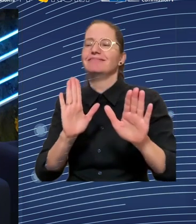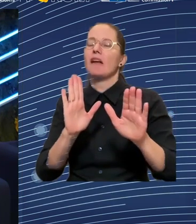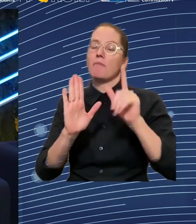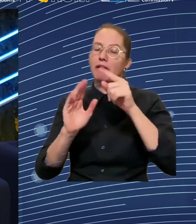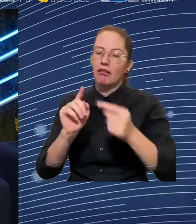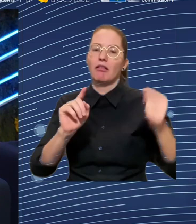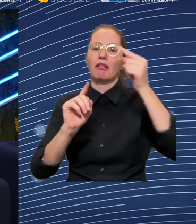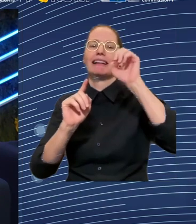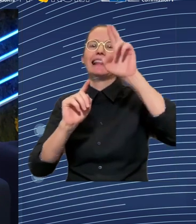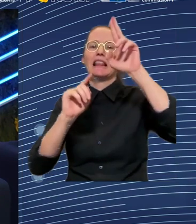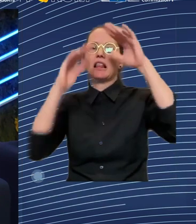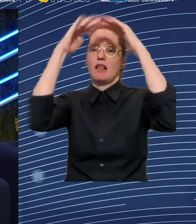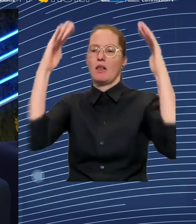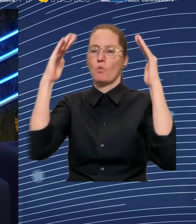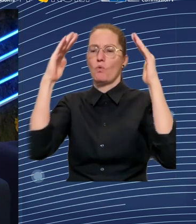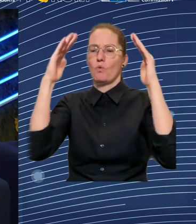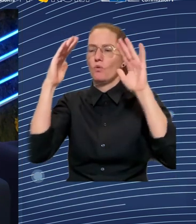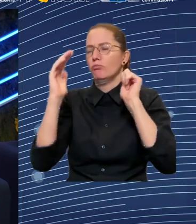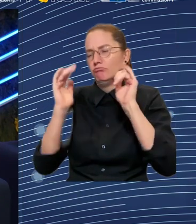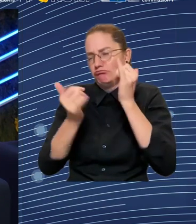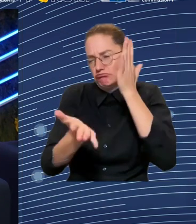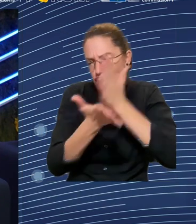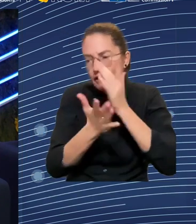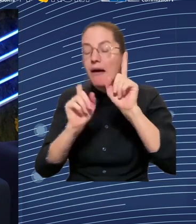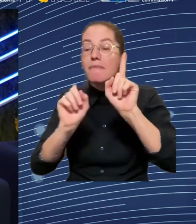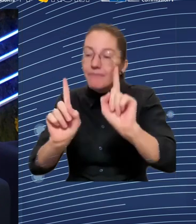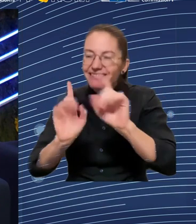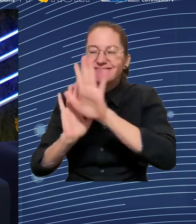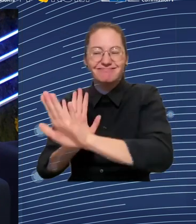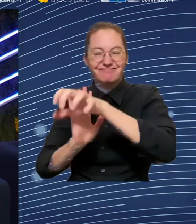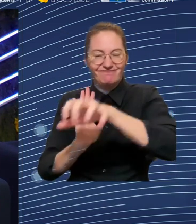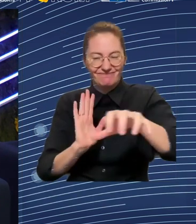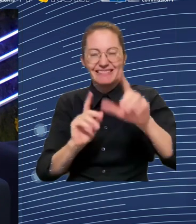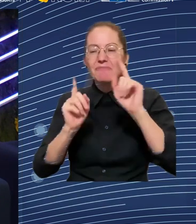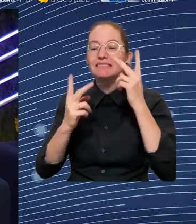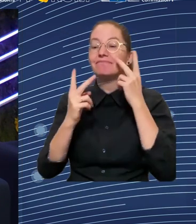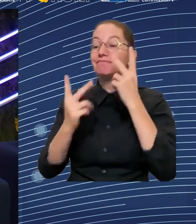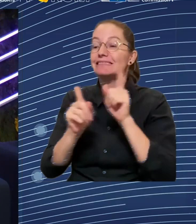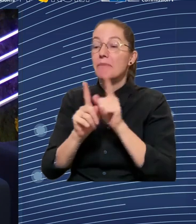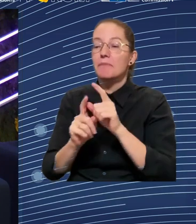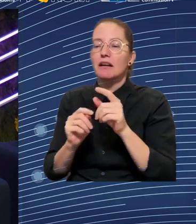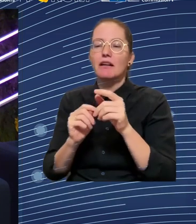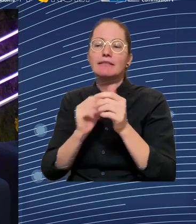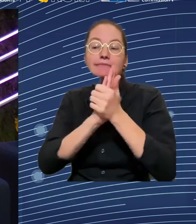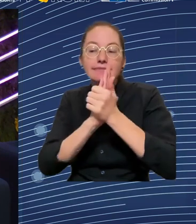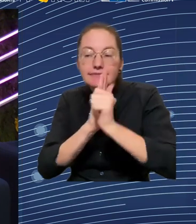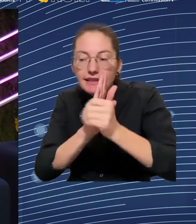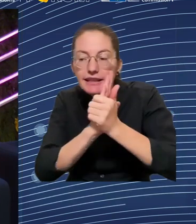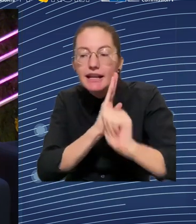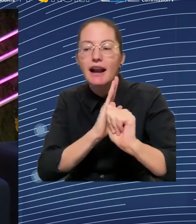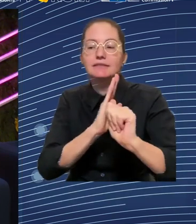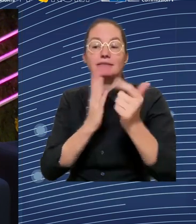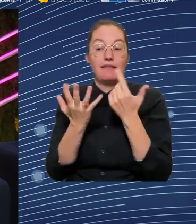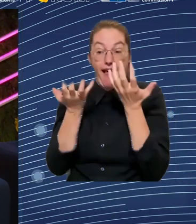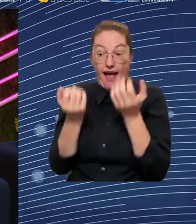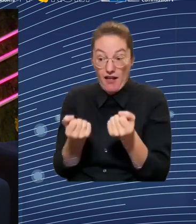to adjust the way the educational providers operate. It is true that some countries, they're